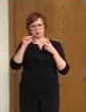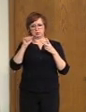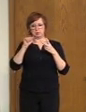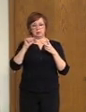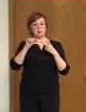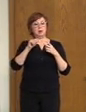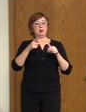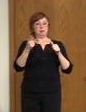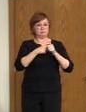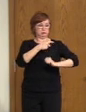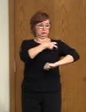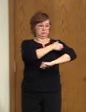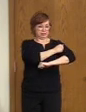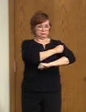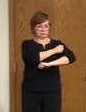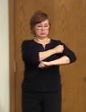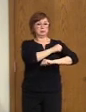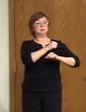21-day or a 28-day